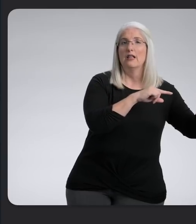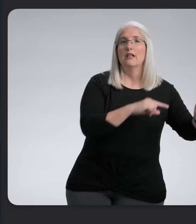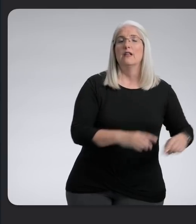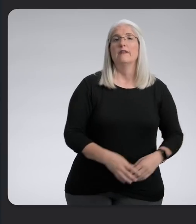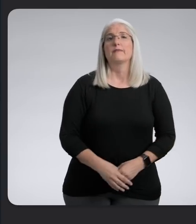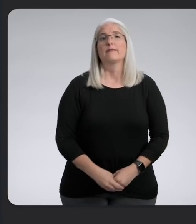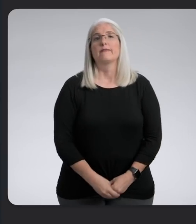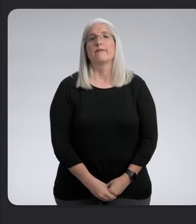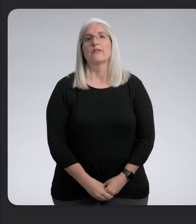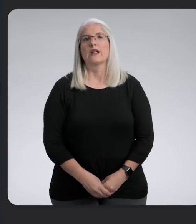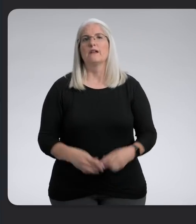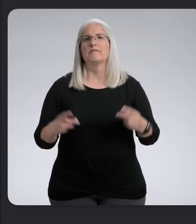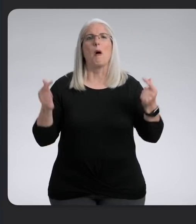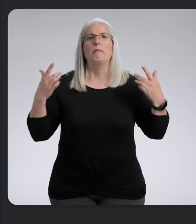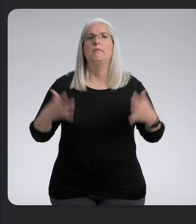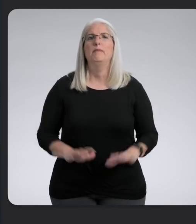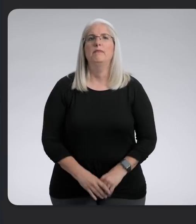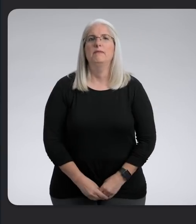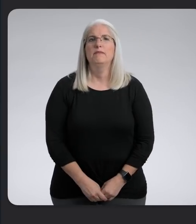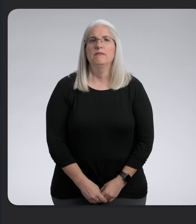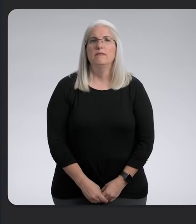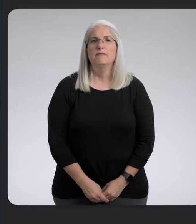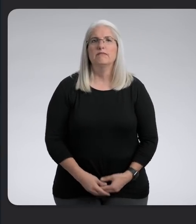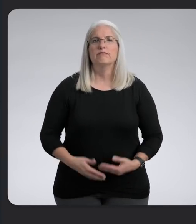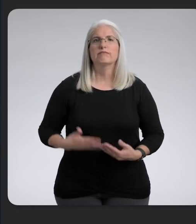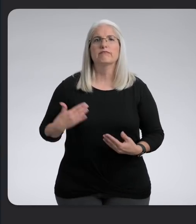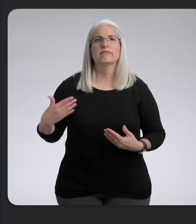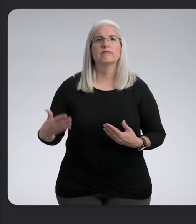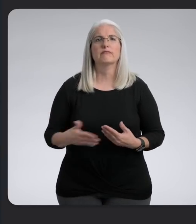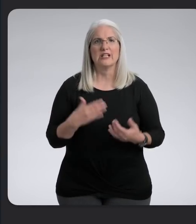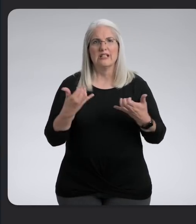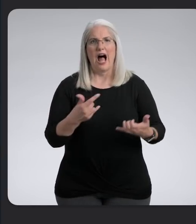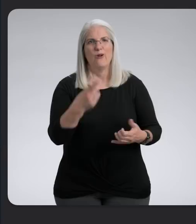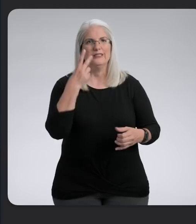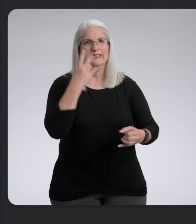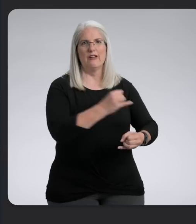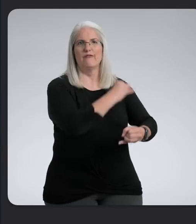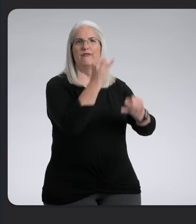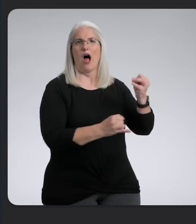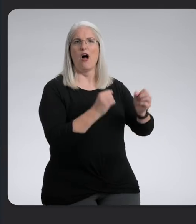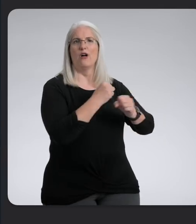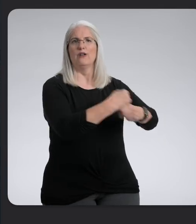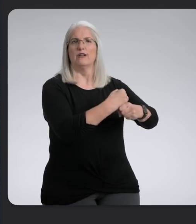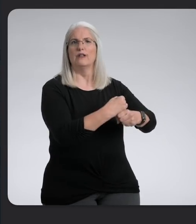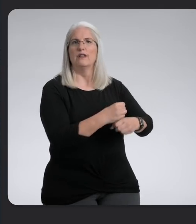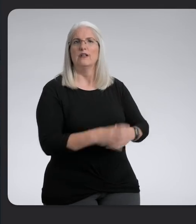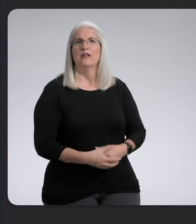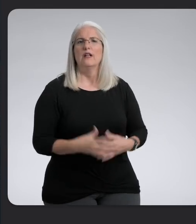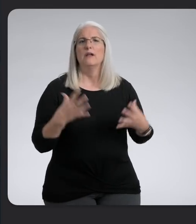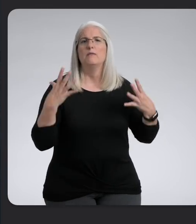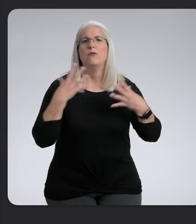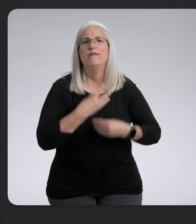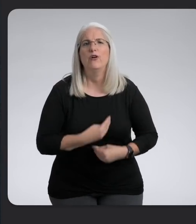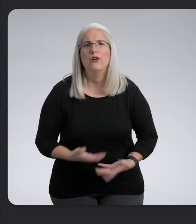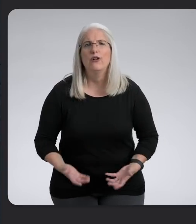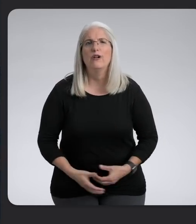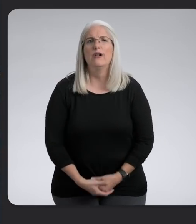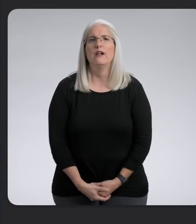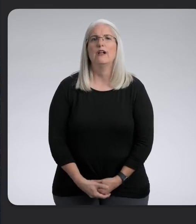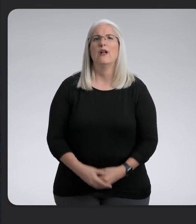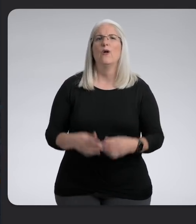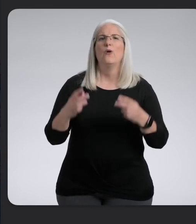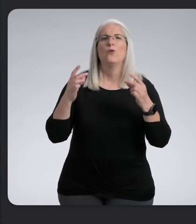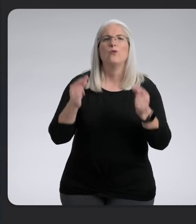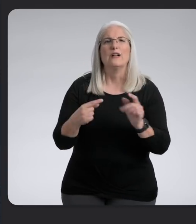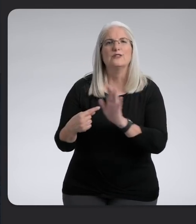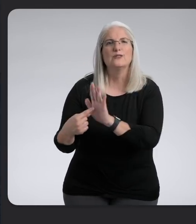like that. Let's see the final product. Nice. That's a quick look at